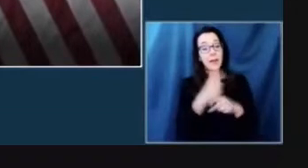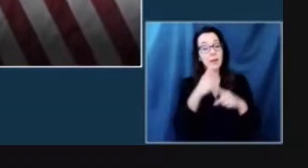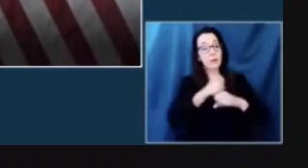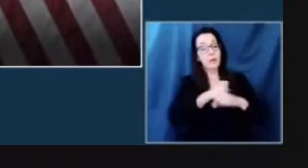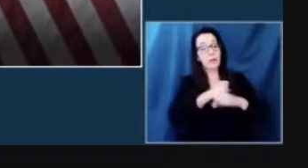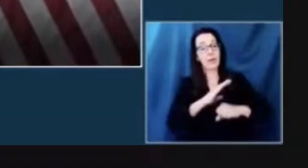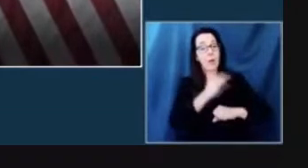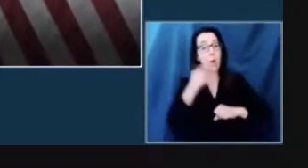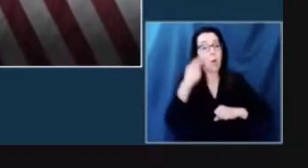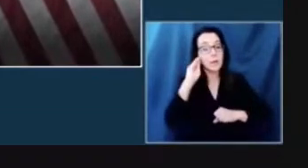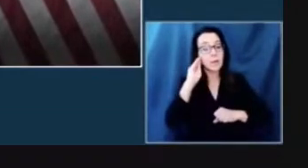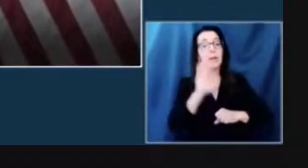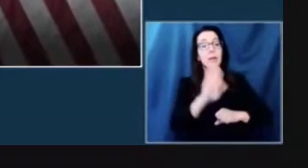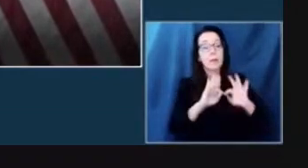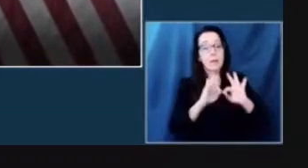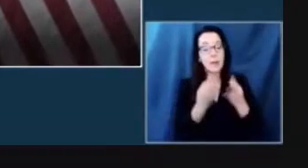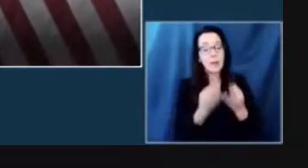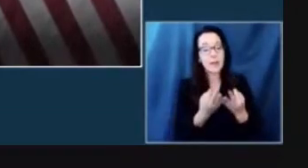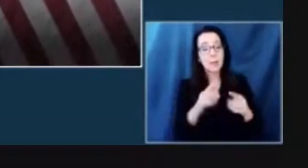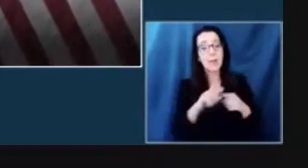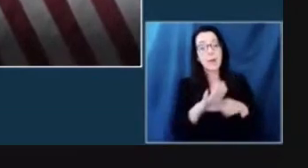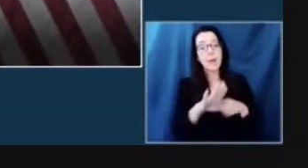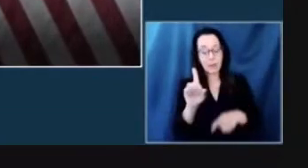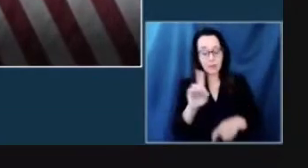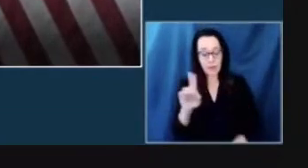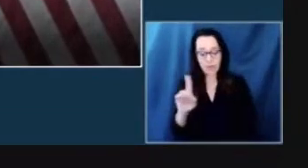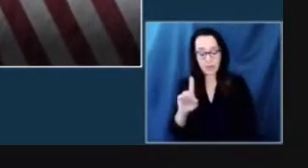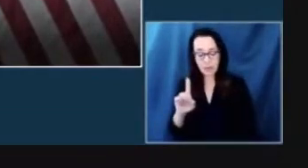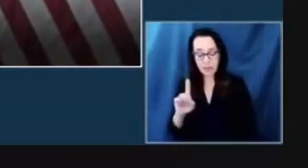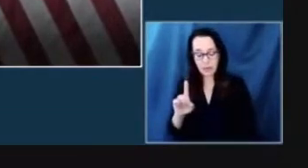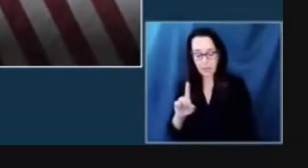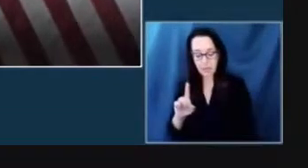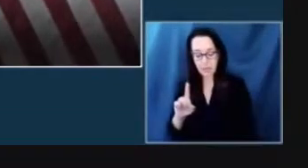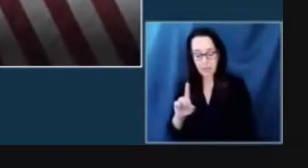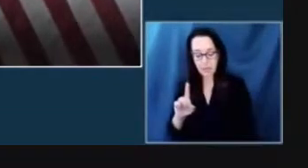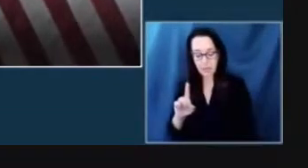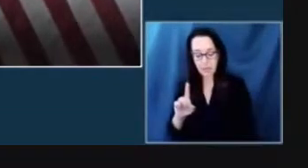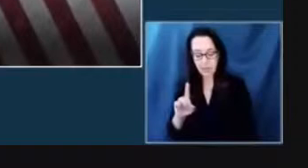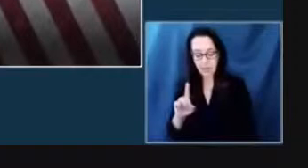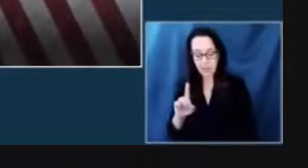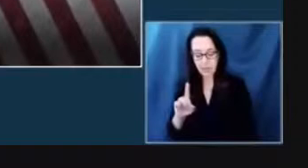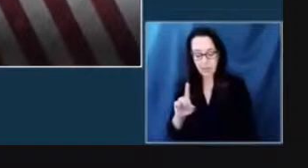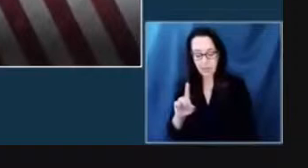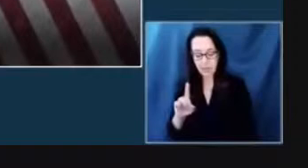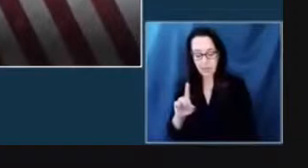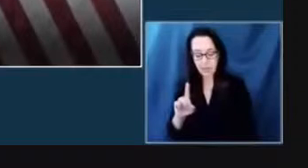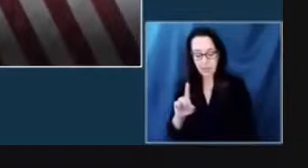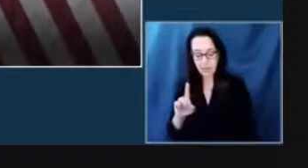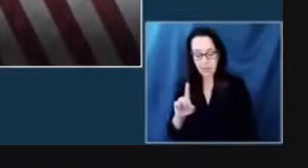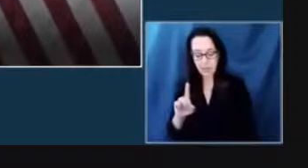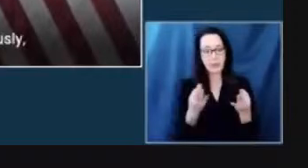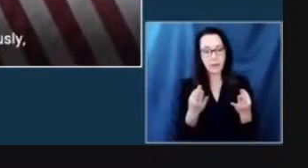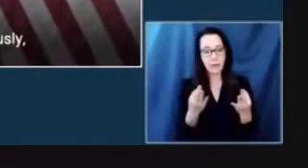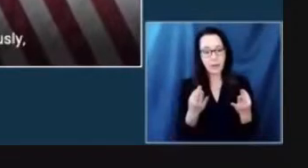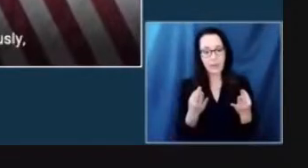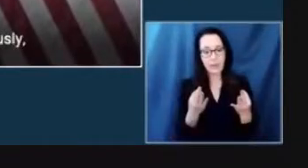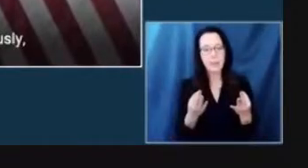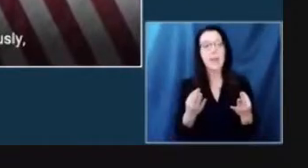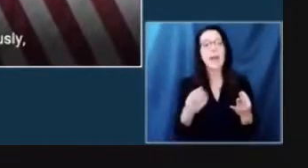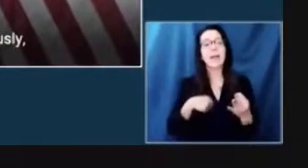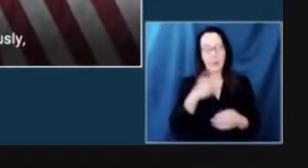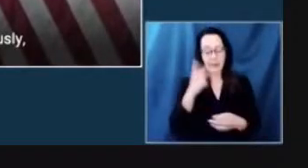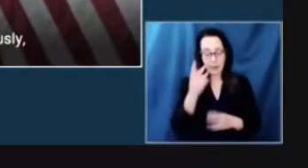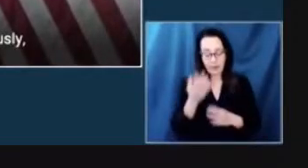and their families, but their democracy and their freedom. As I said a week ago in Munich, Germany, and